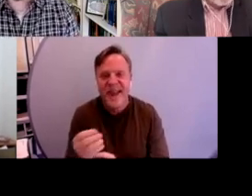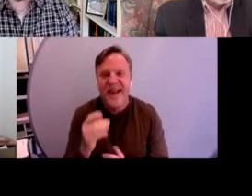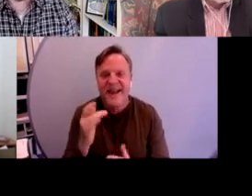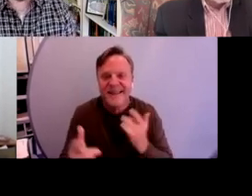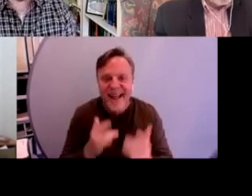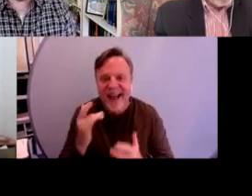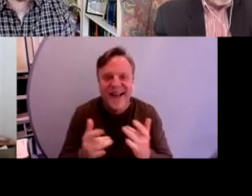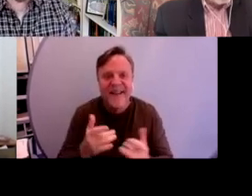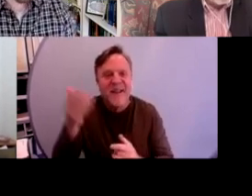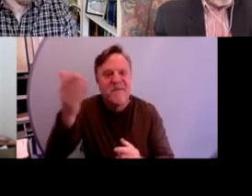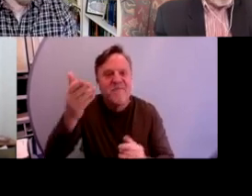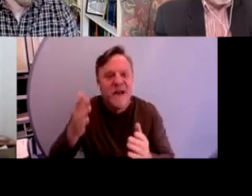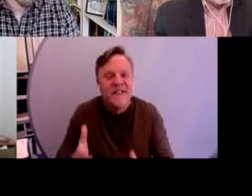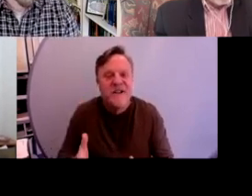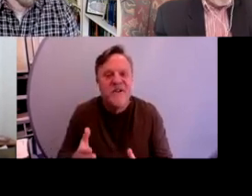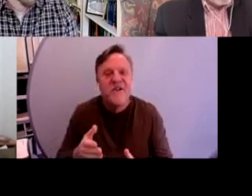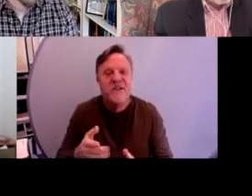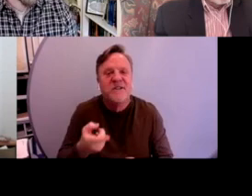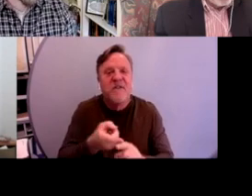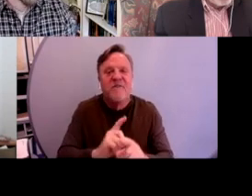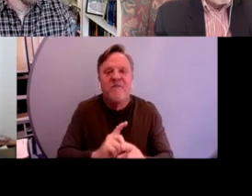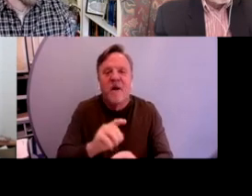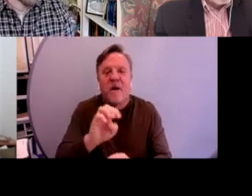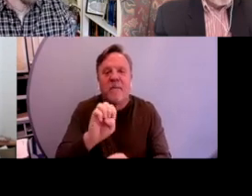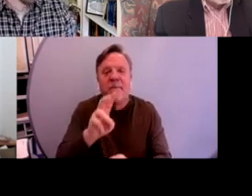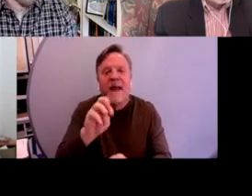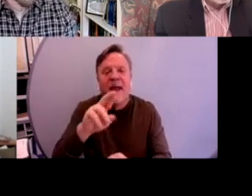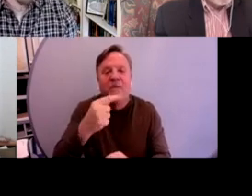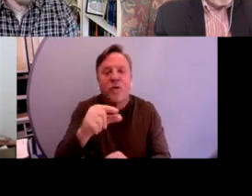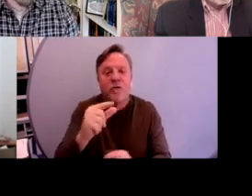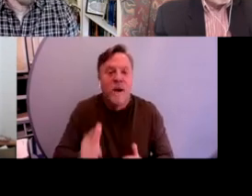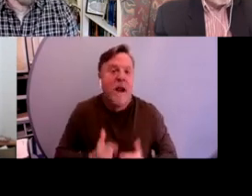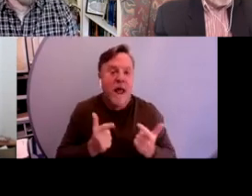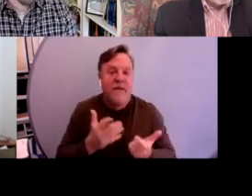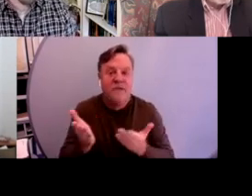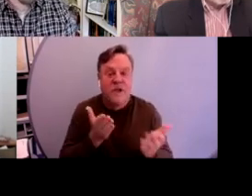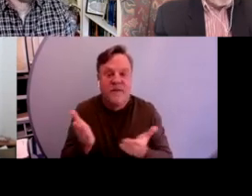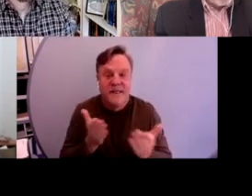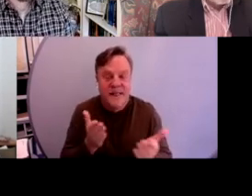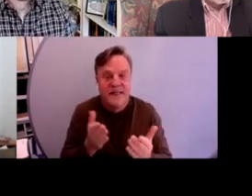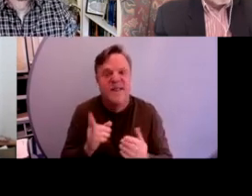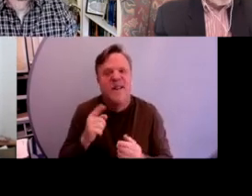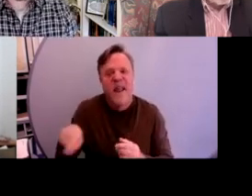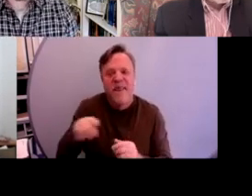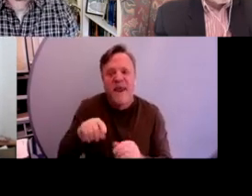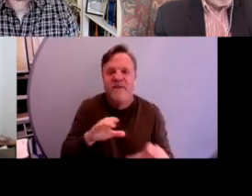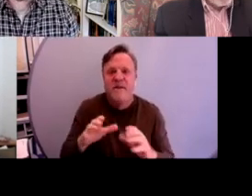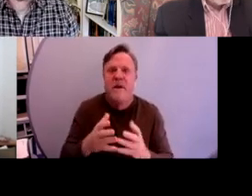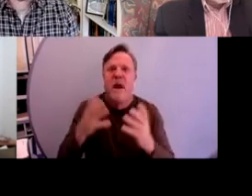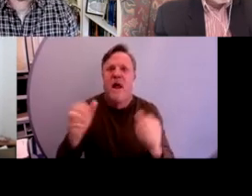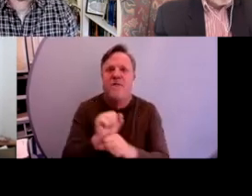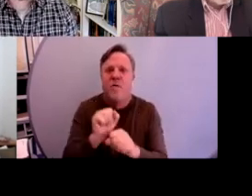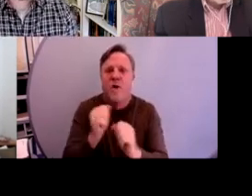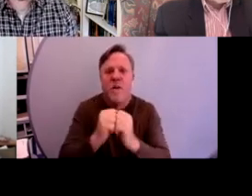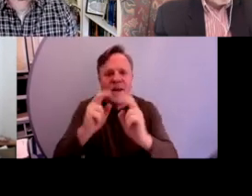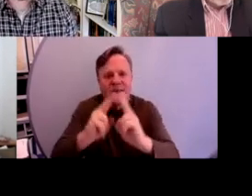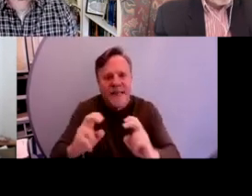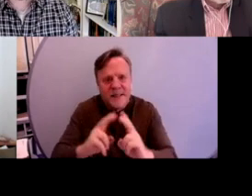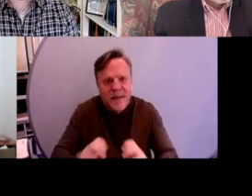Our presenters are from Evergreen Life Services, and they've done extensive work in assessments,